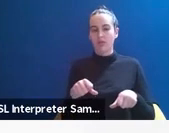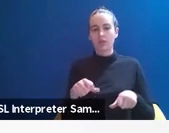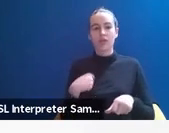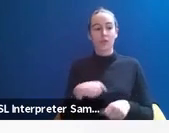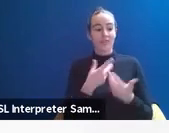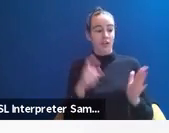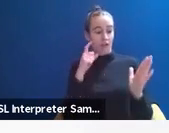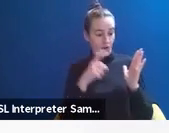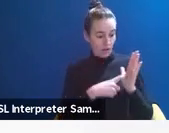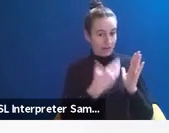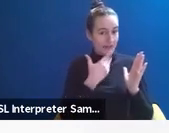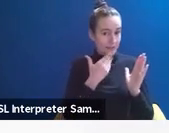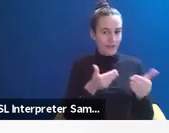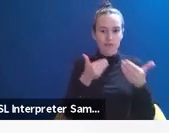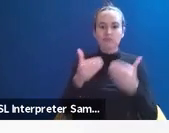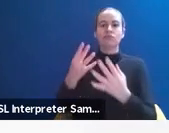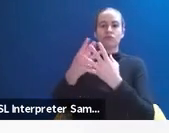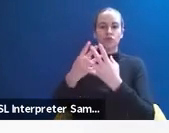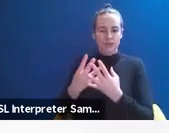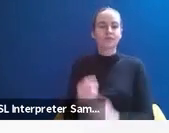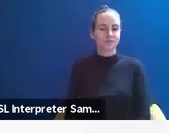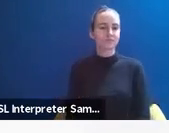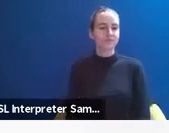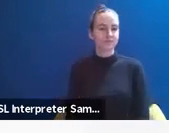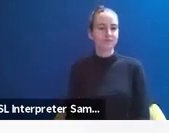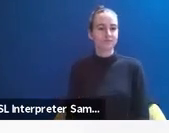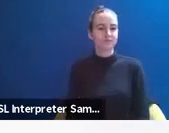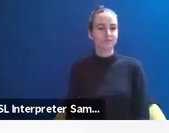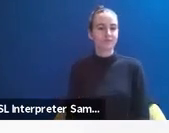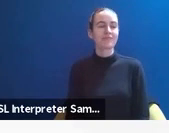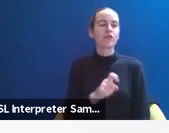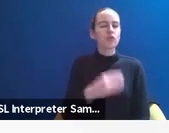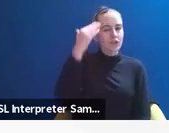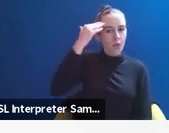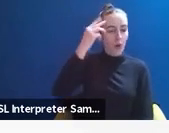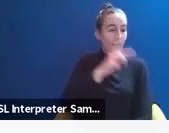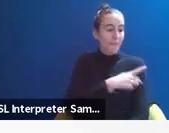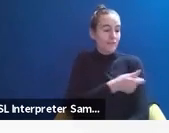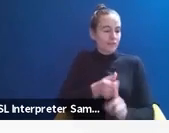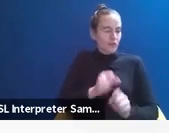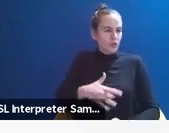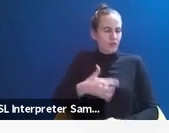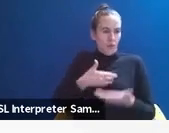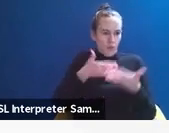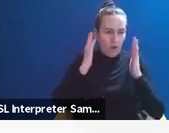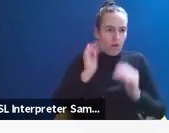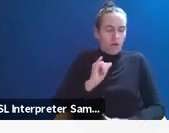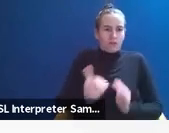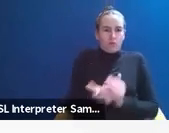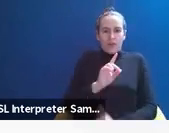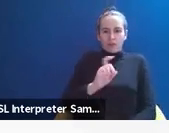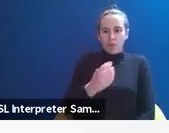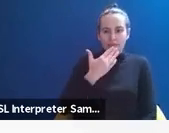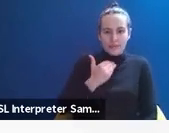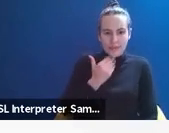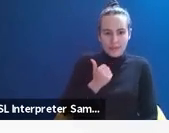of diabetes. But we need to be cognizant that that diagnosis can be overwhelming for the patient and that